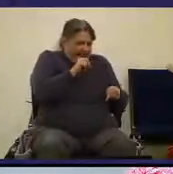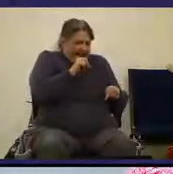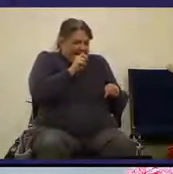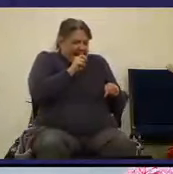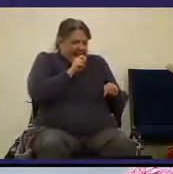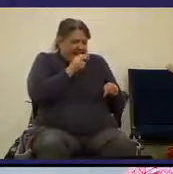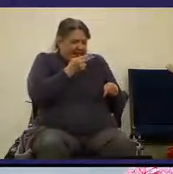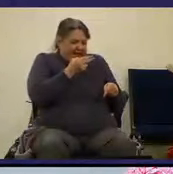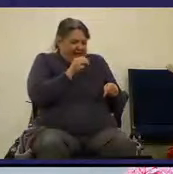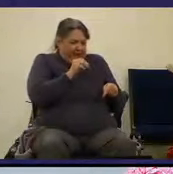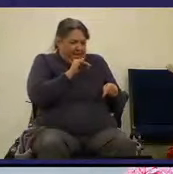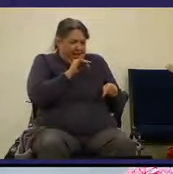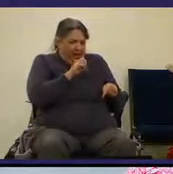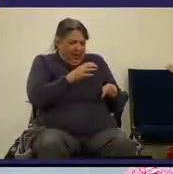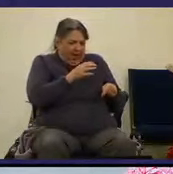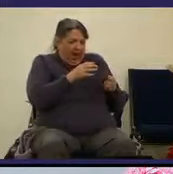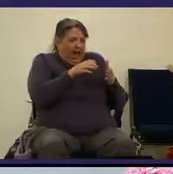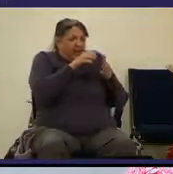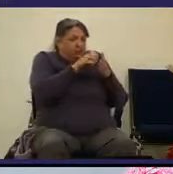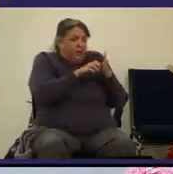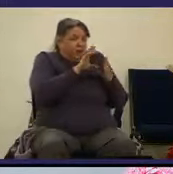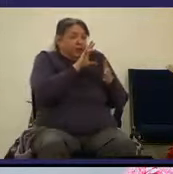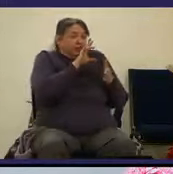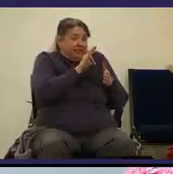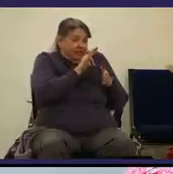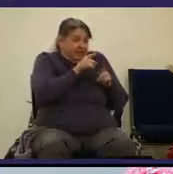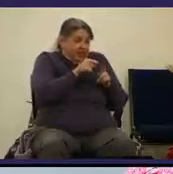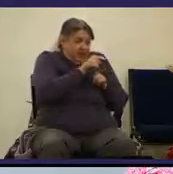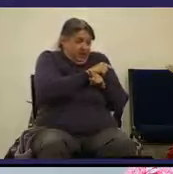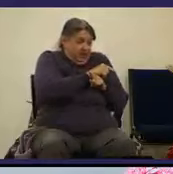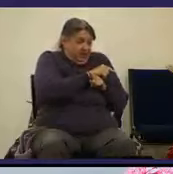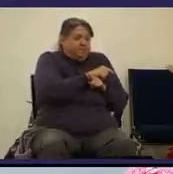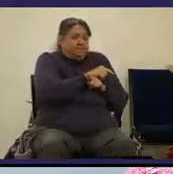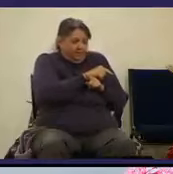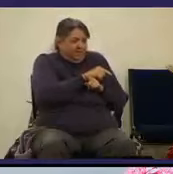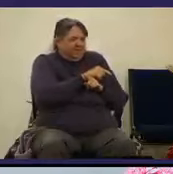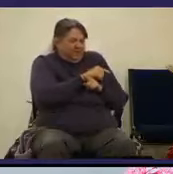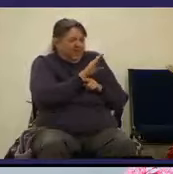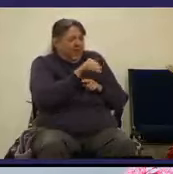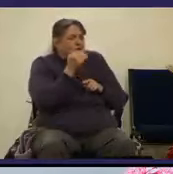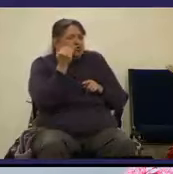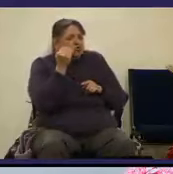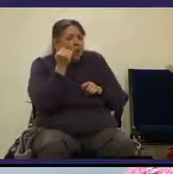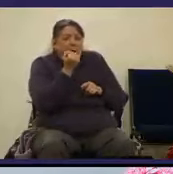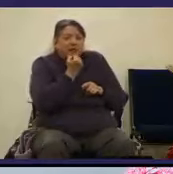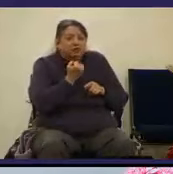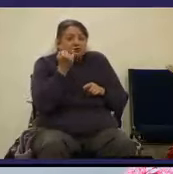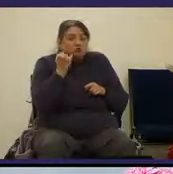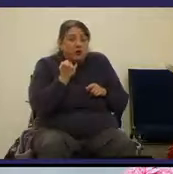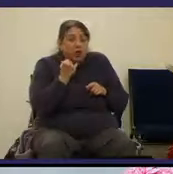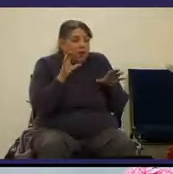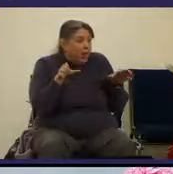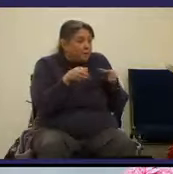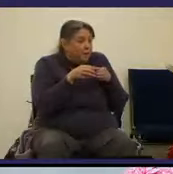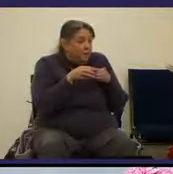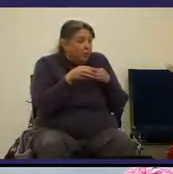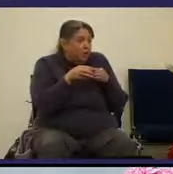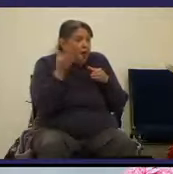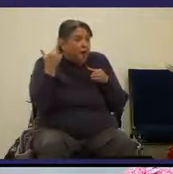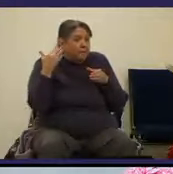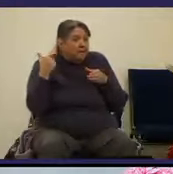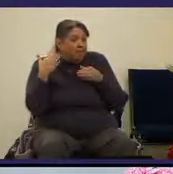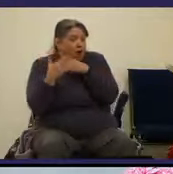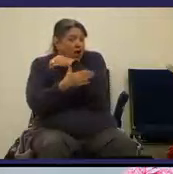Nehemiah, after being in captivity for some 70 years, the people of God,